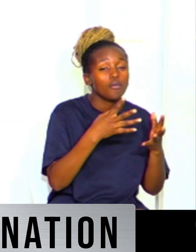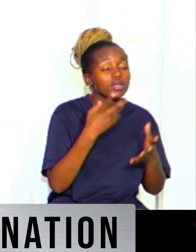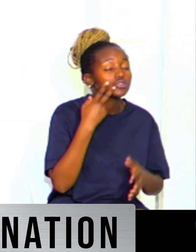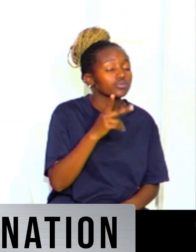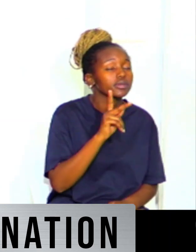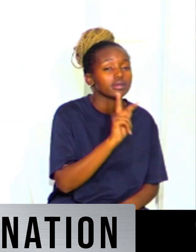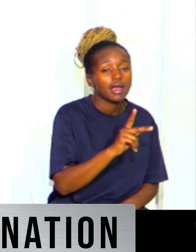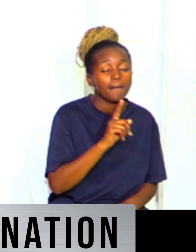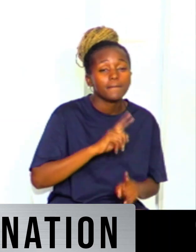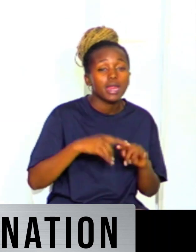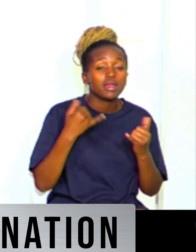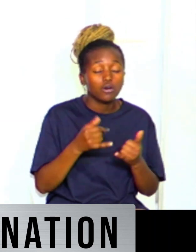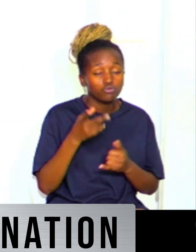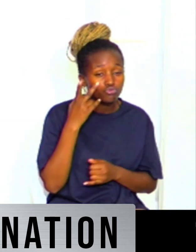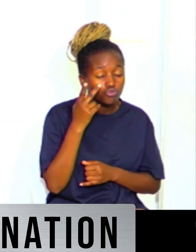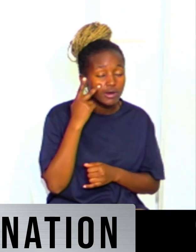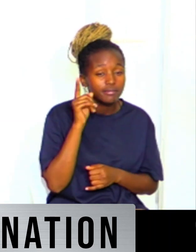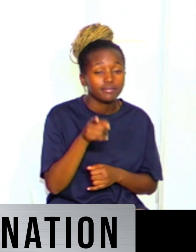Wetangula delivered